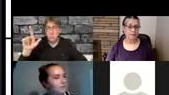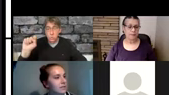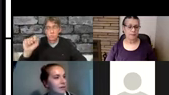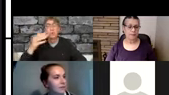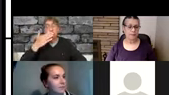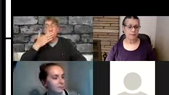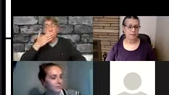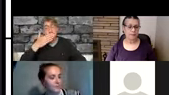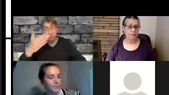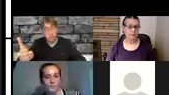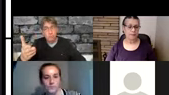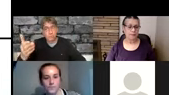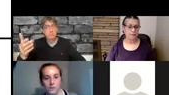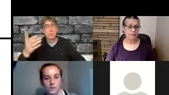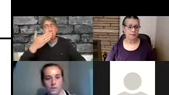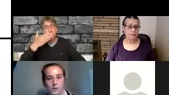resource.